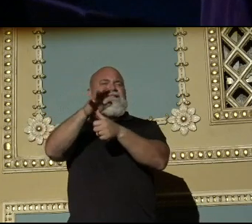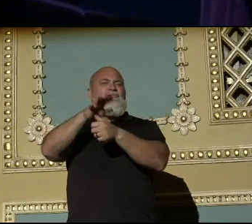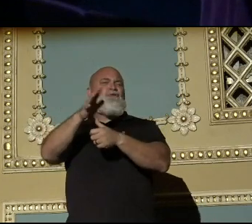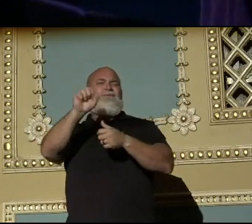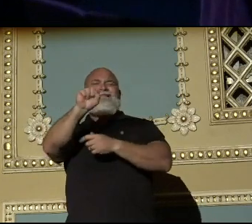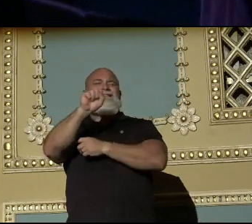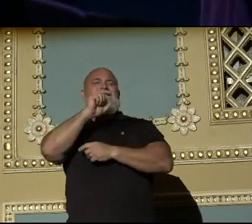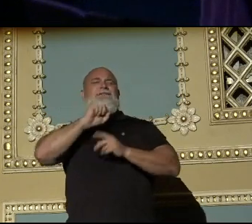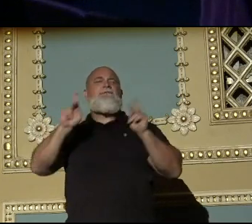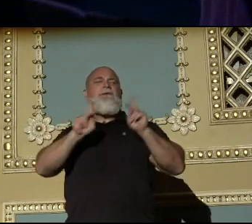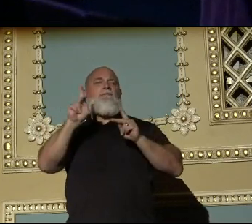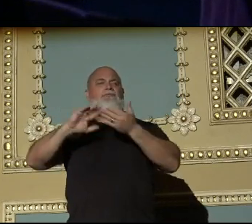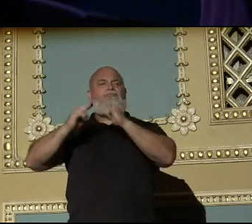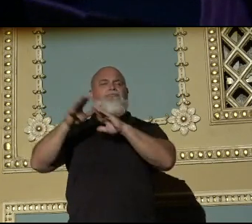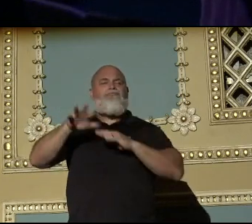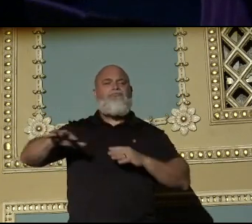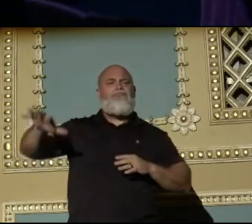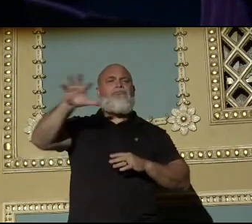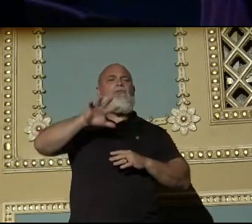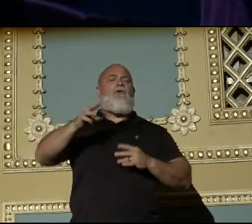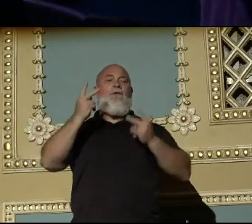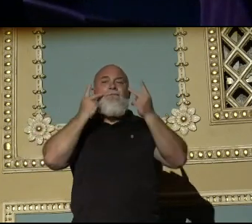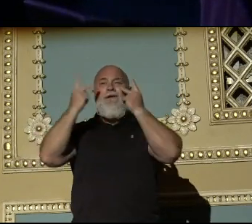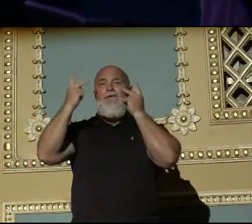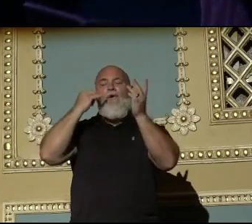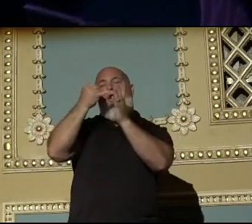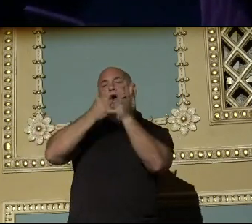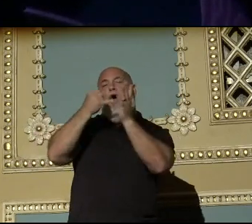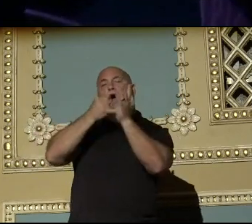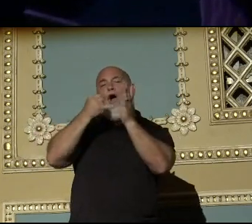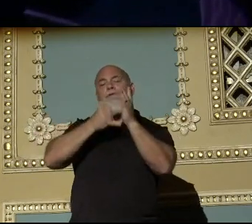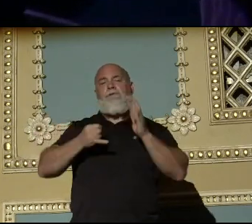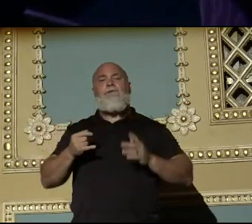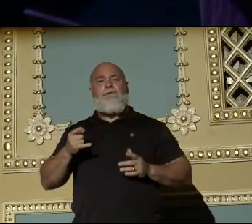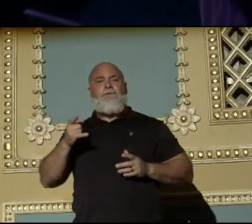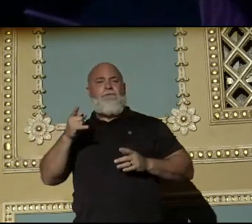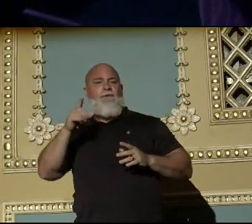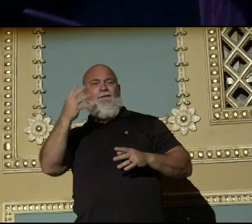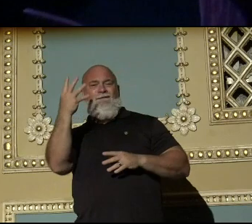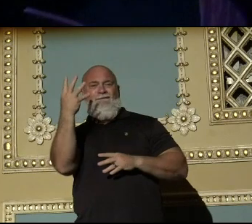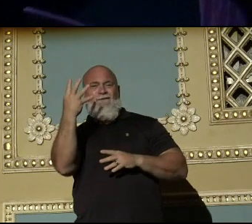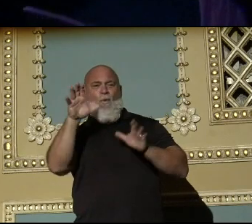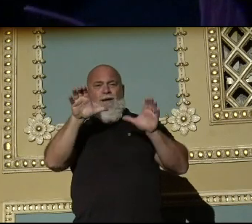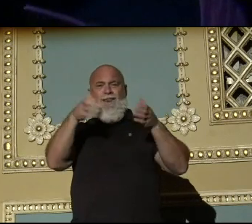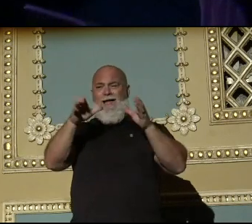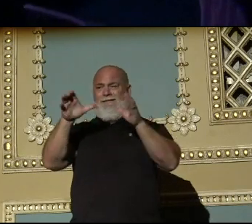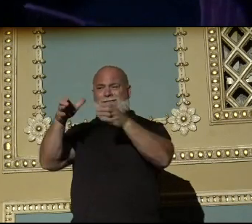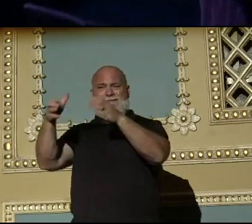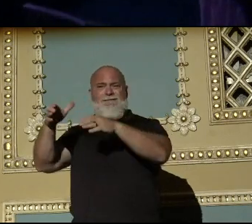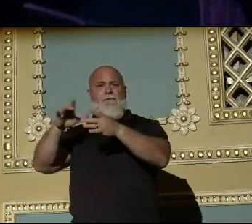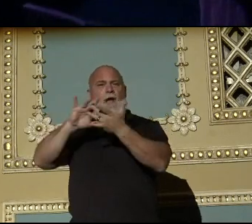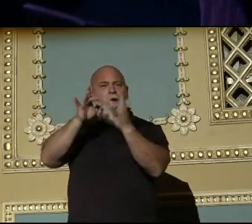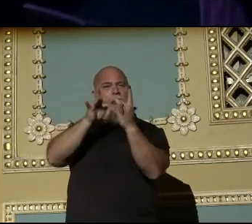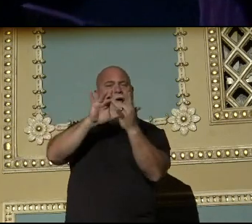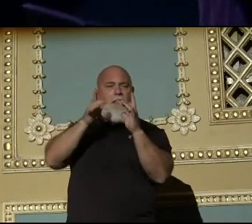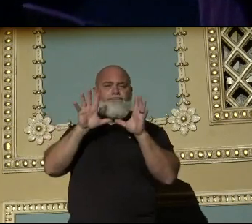community. Our visual arts manager, Derek Segerstrom, was putting 4 classes